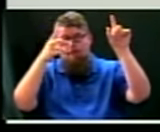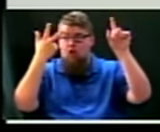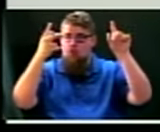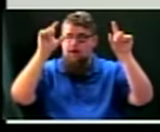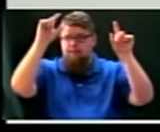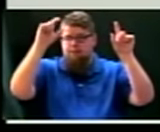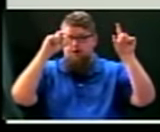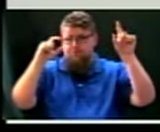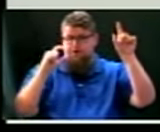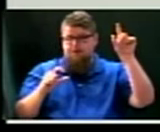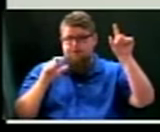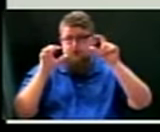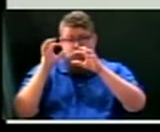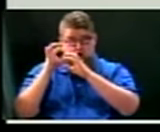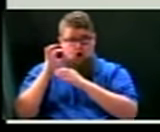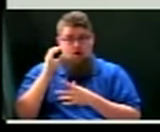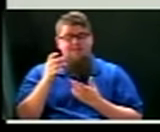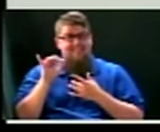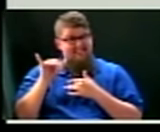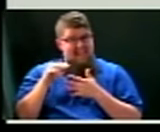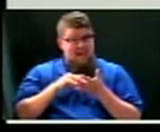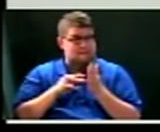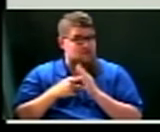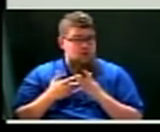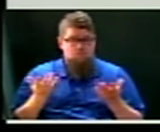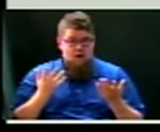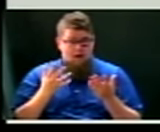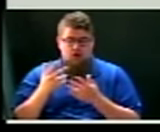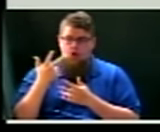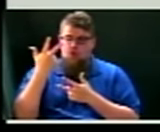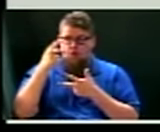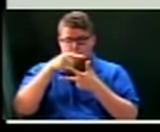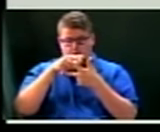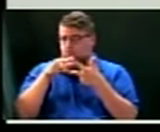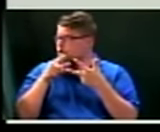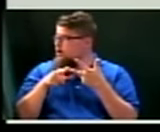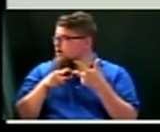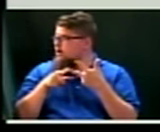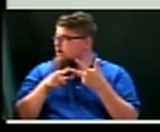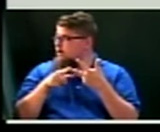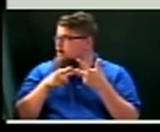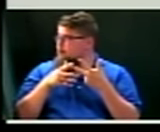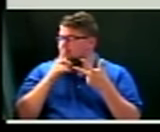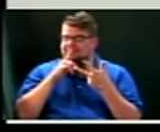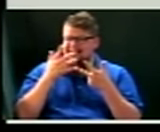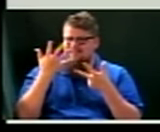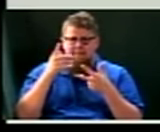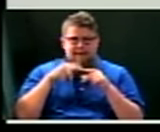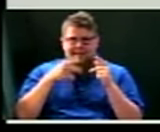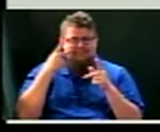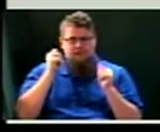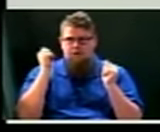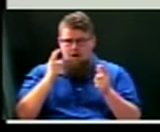circles. Those three circles indicate the three, and there's actually 5, but you can't see them all,